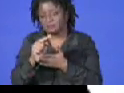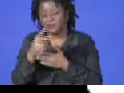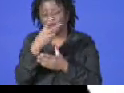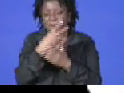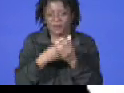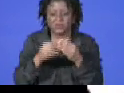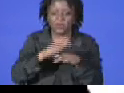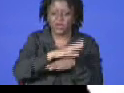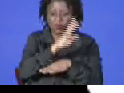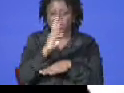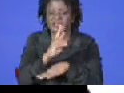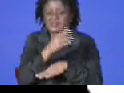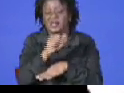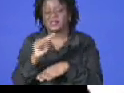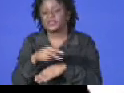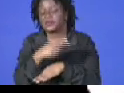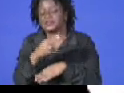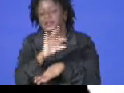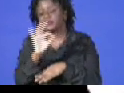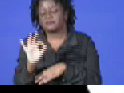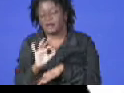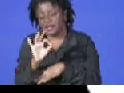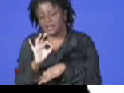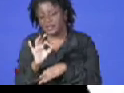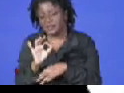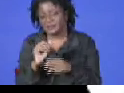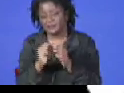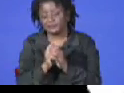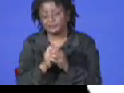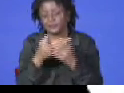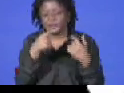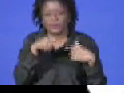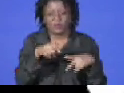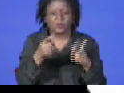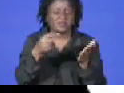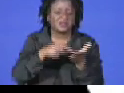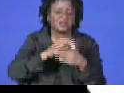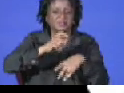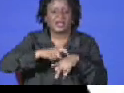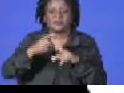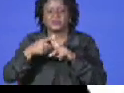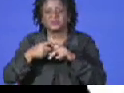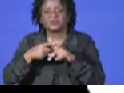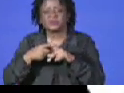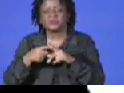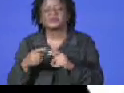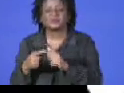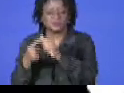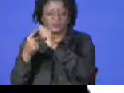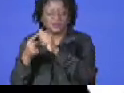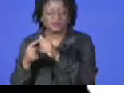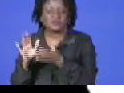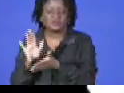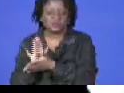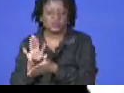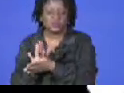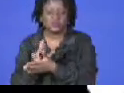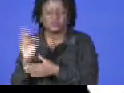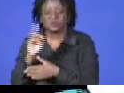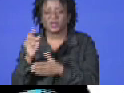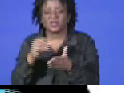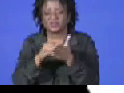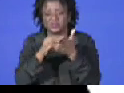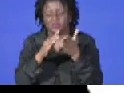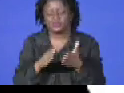on Wednesday and Thursday and Friday, going this time to the respective school where